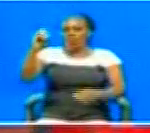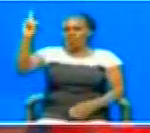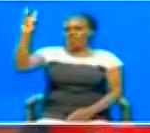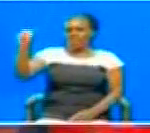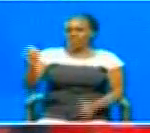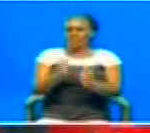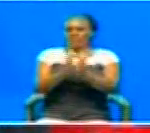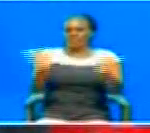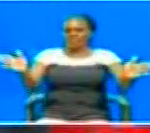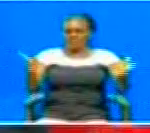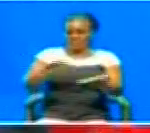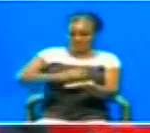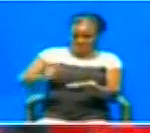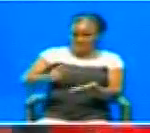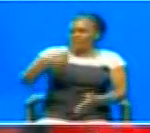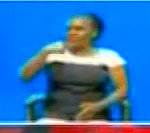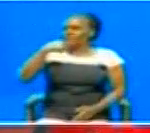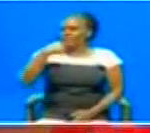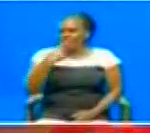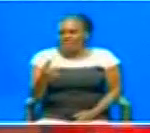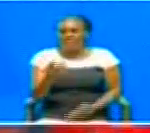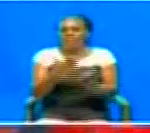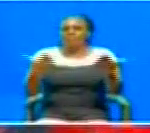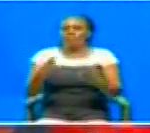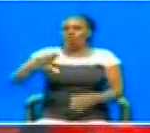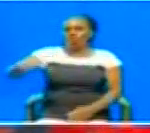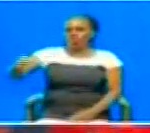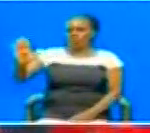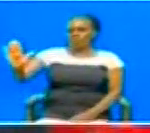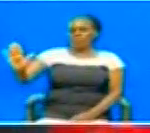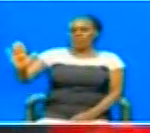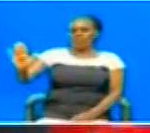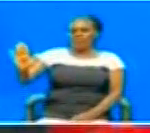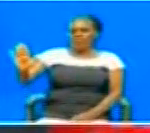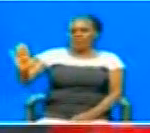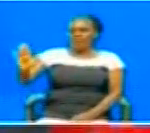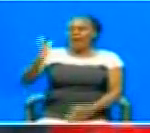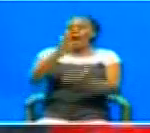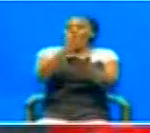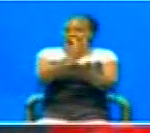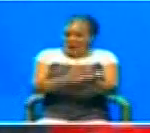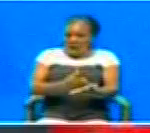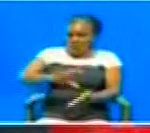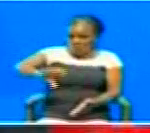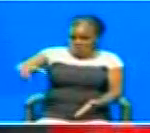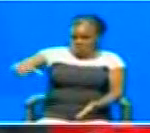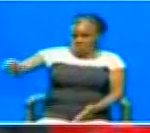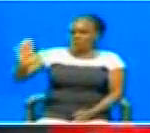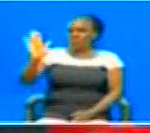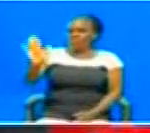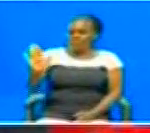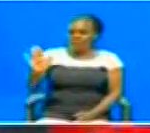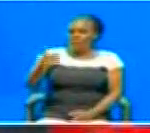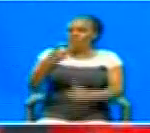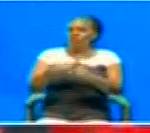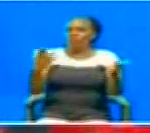Secretary General. I also want to tell you something about his constituency, Budalangi. Mm. Half of his Budalangi constituency